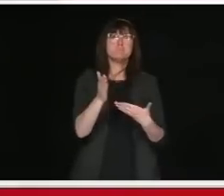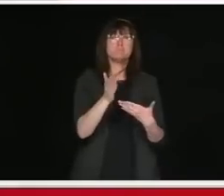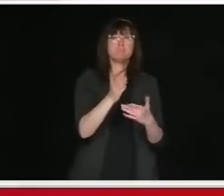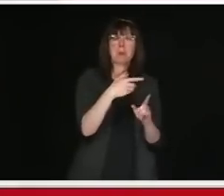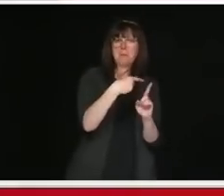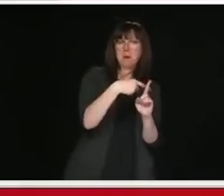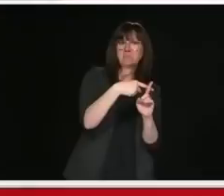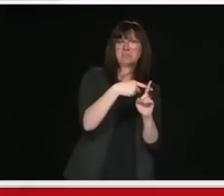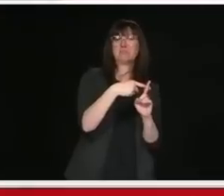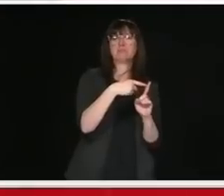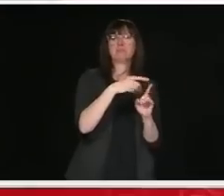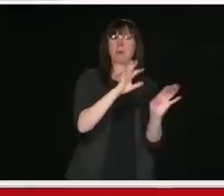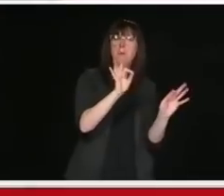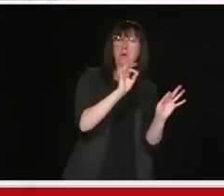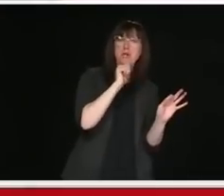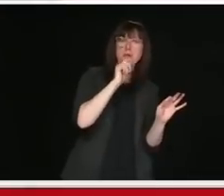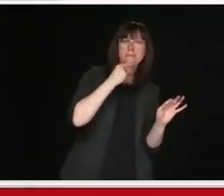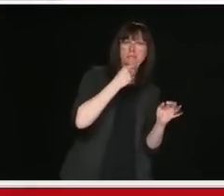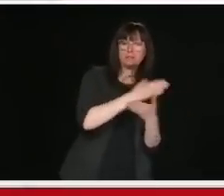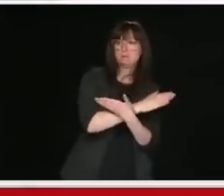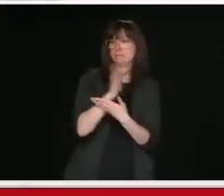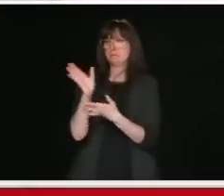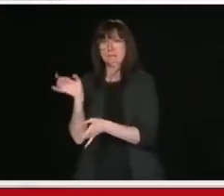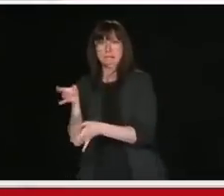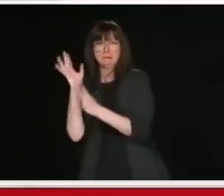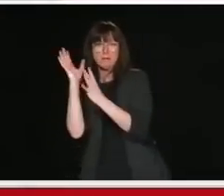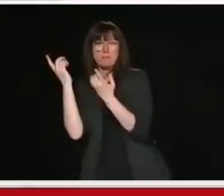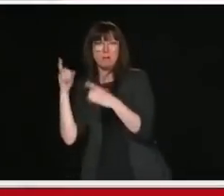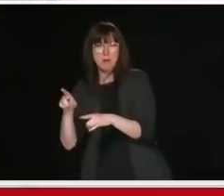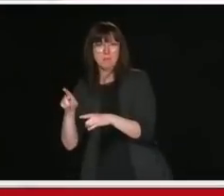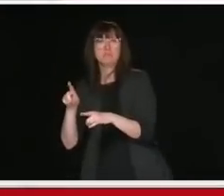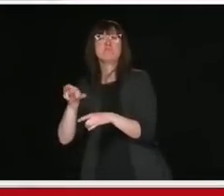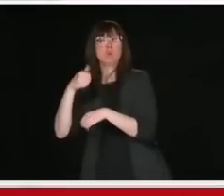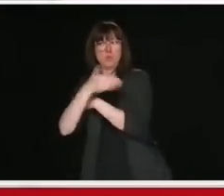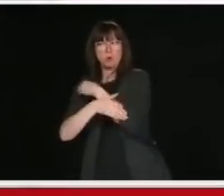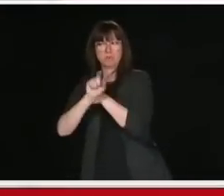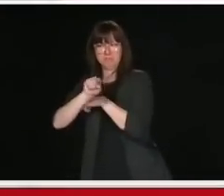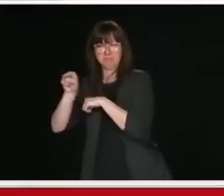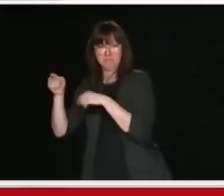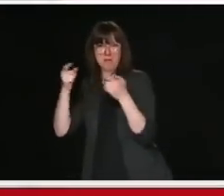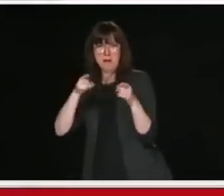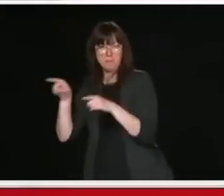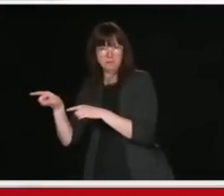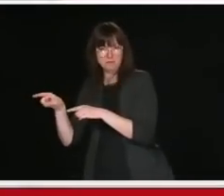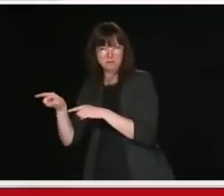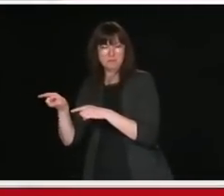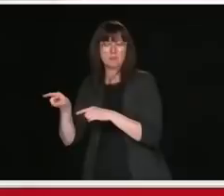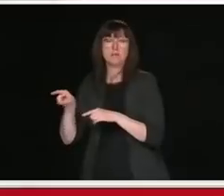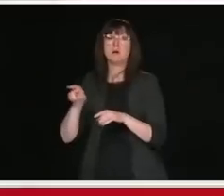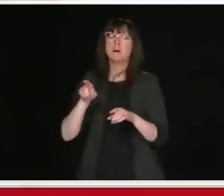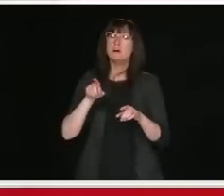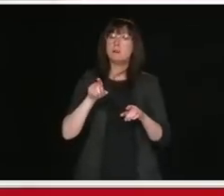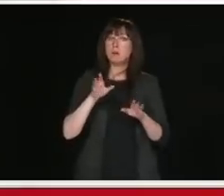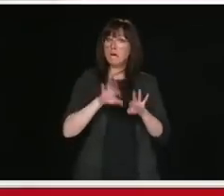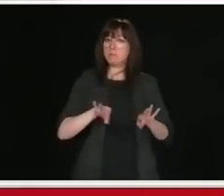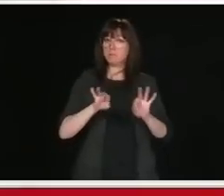it's extremely bad, as we see in other countries. The important thing for us is to give